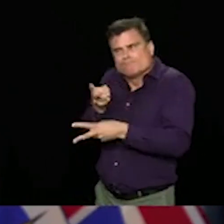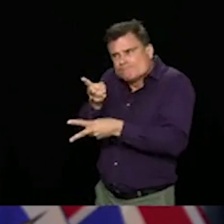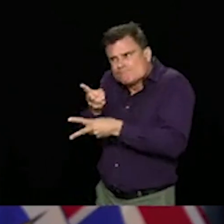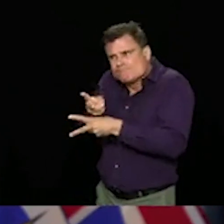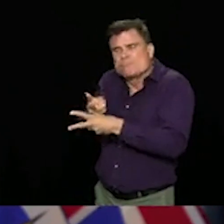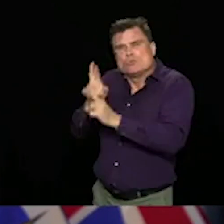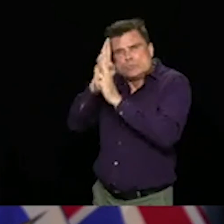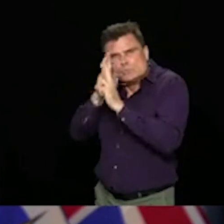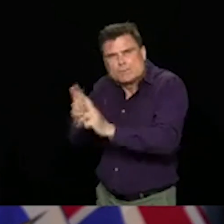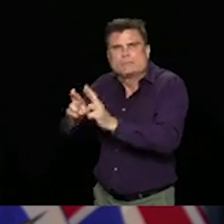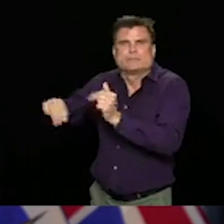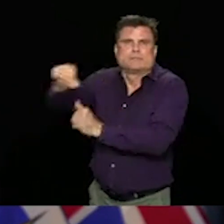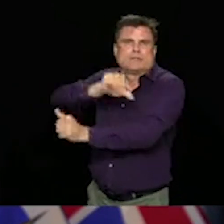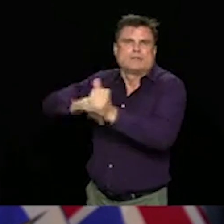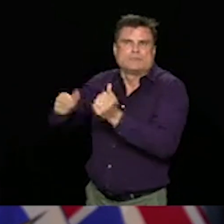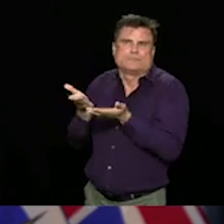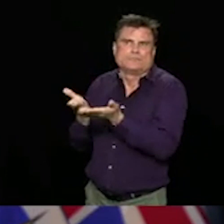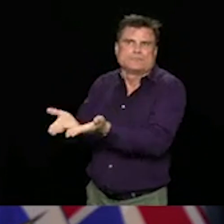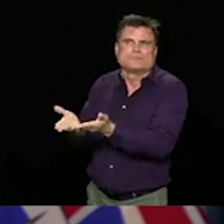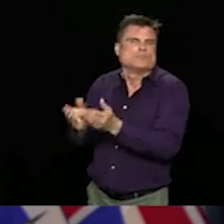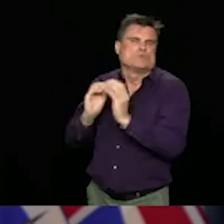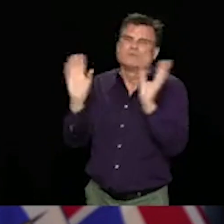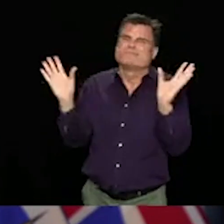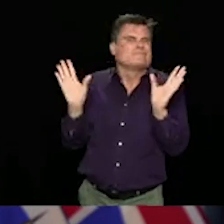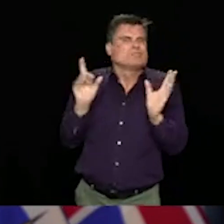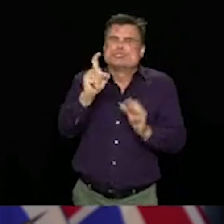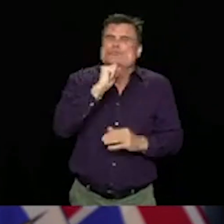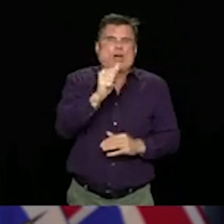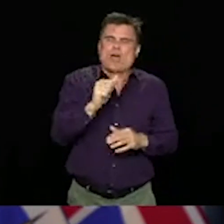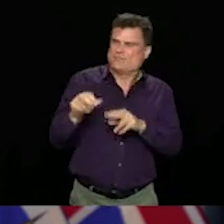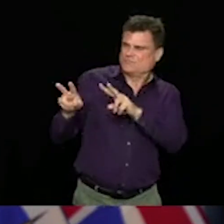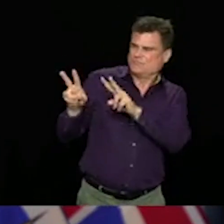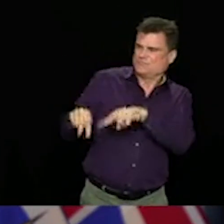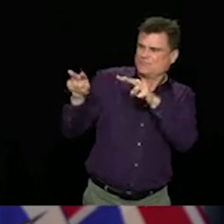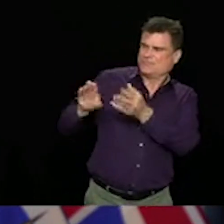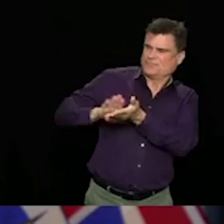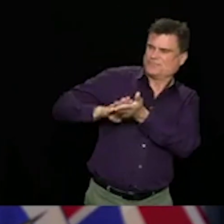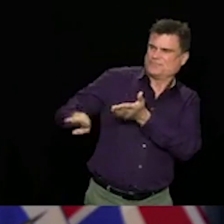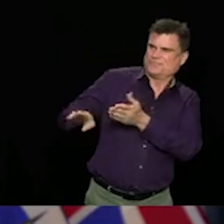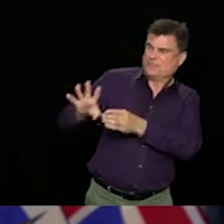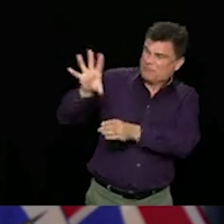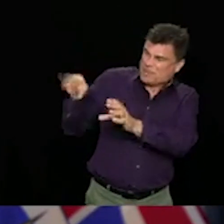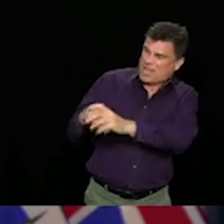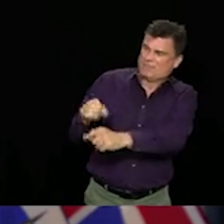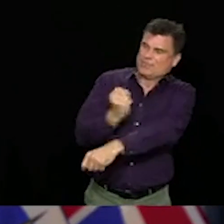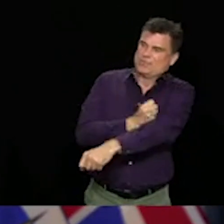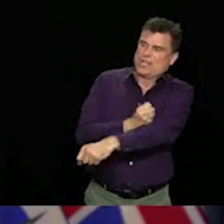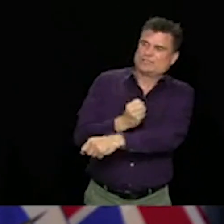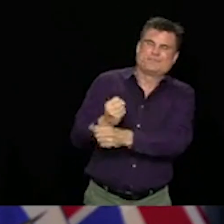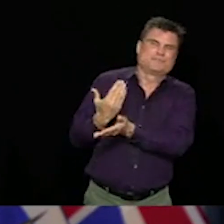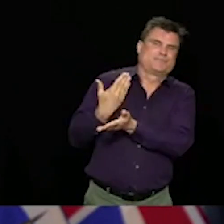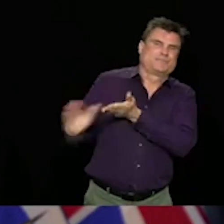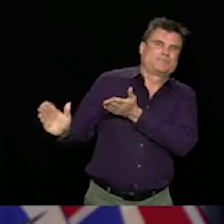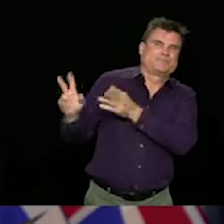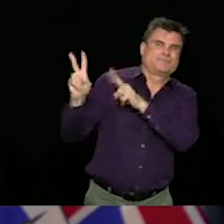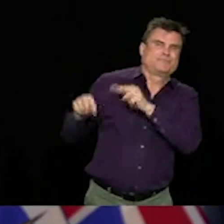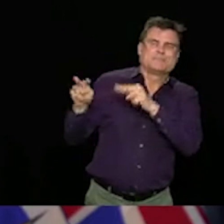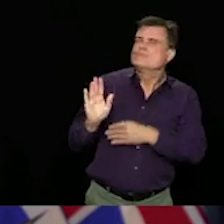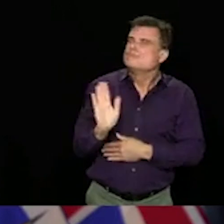stigma and shame, a large part of that problem is around people being afraid of being put in the criminal justice